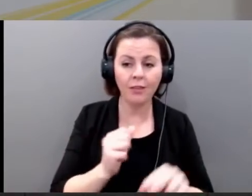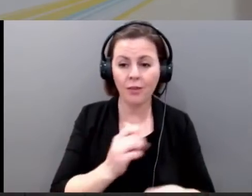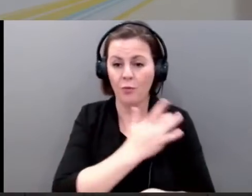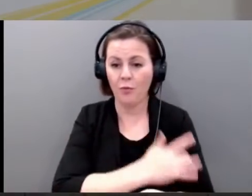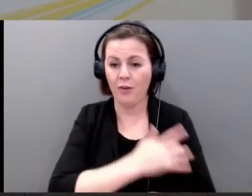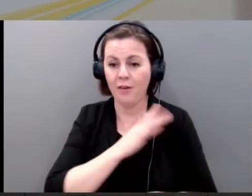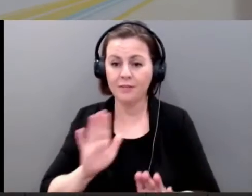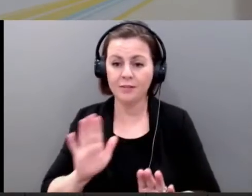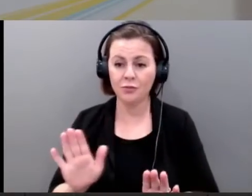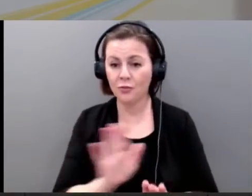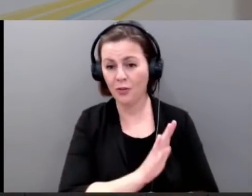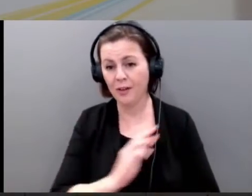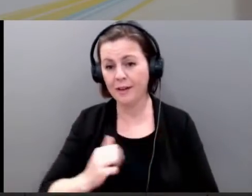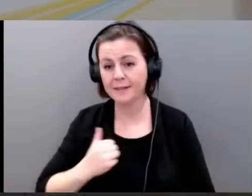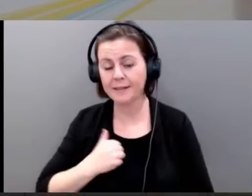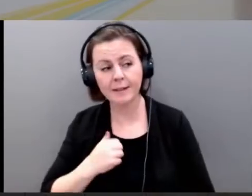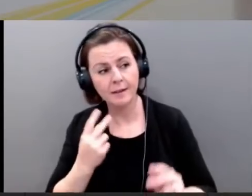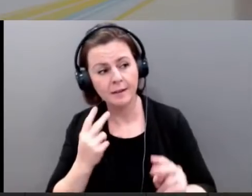country.